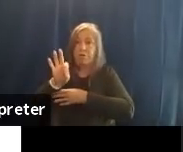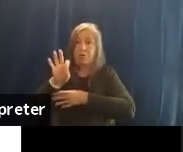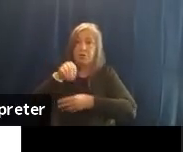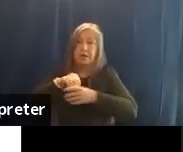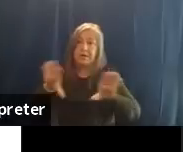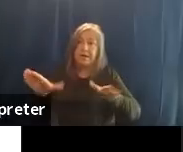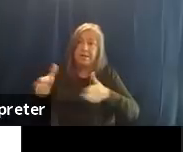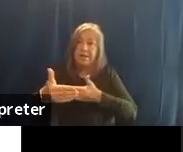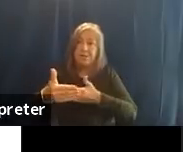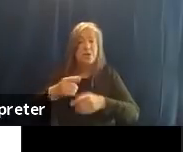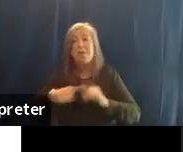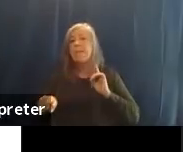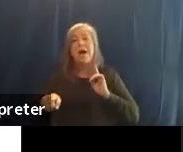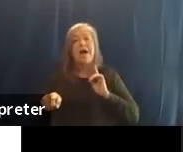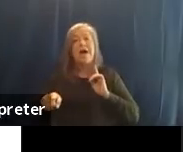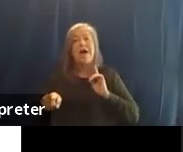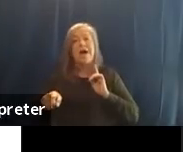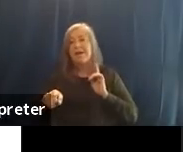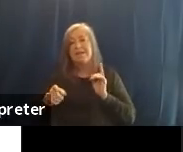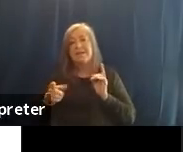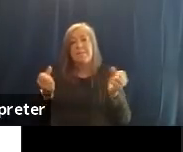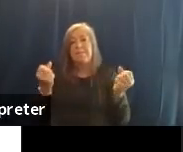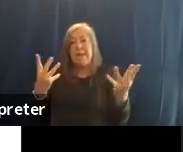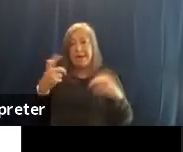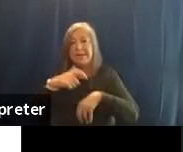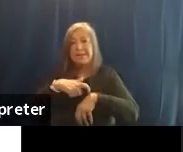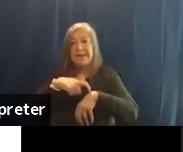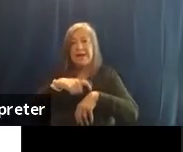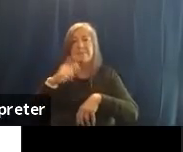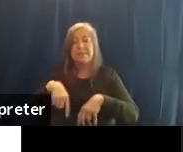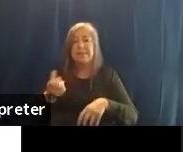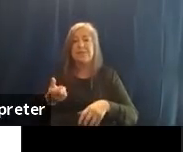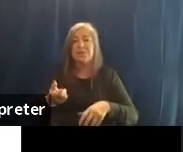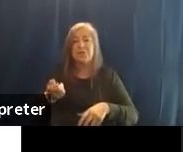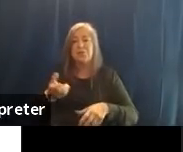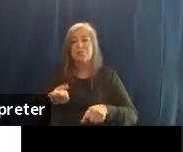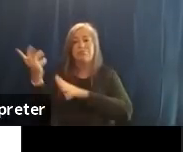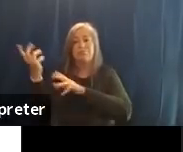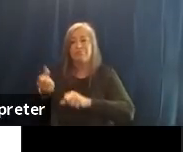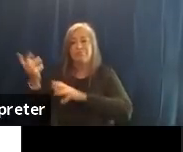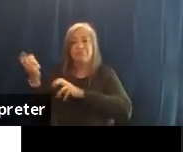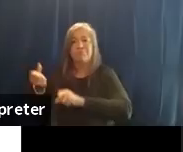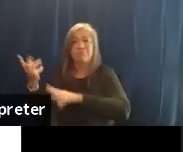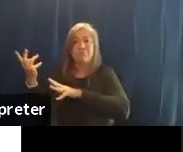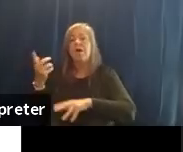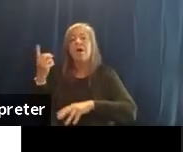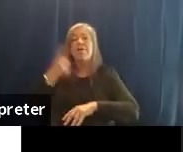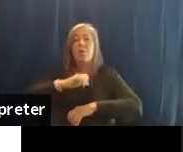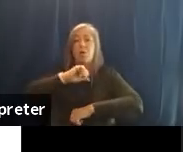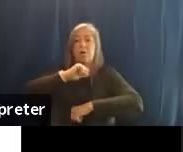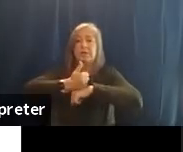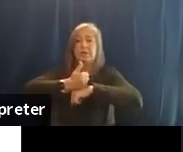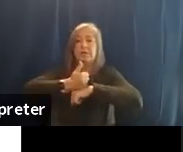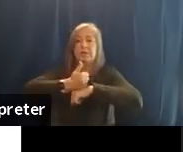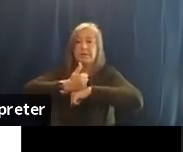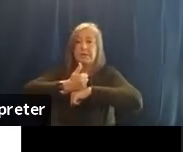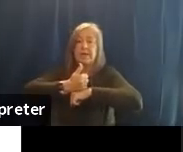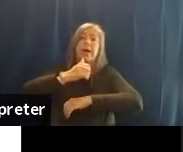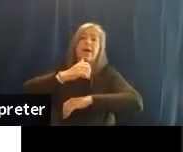many cases, we need that entire floor area to get the 21 seat capacity that we need.